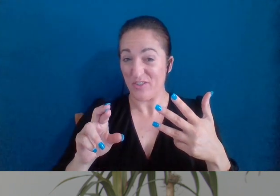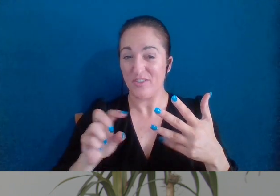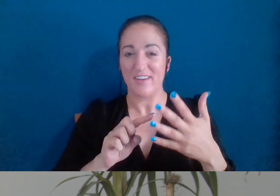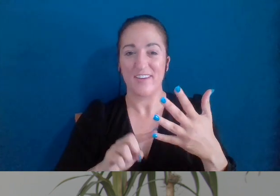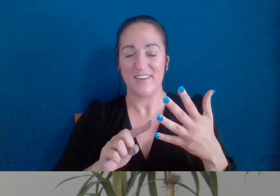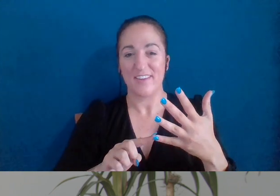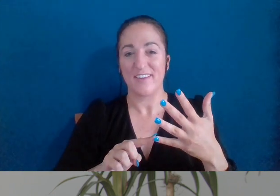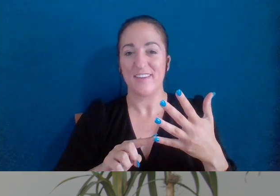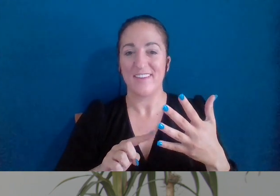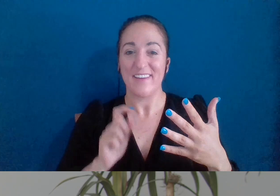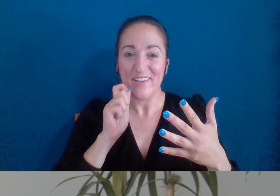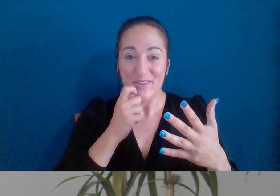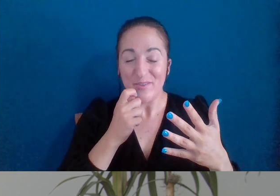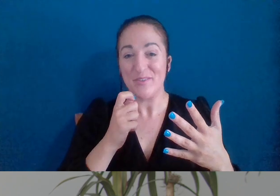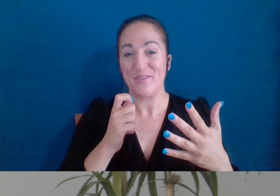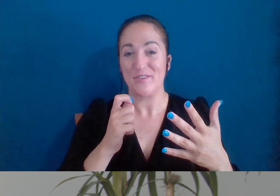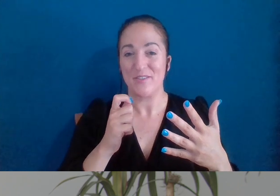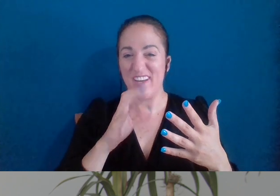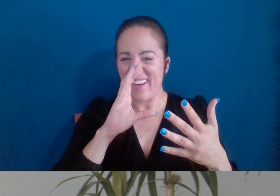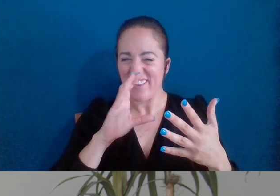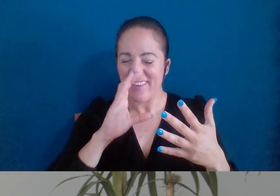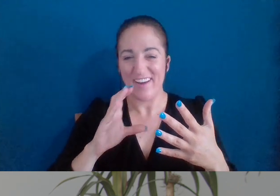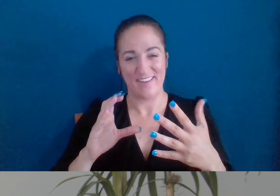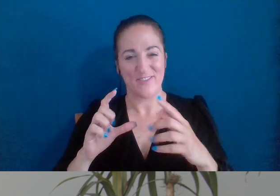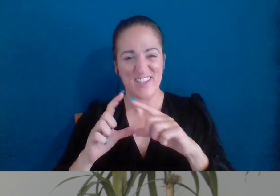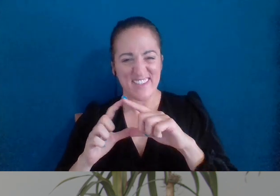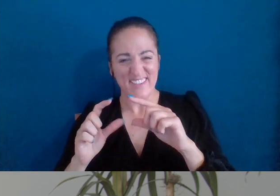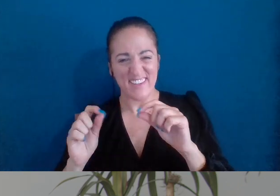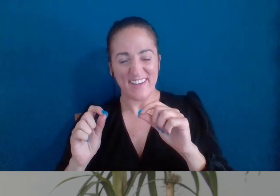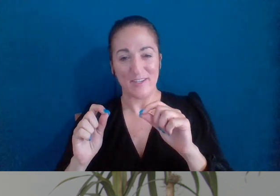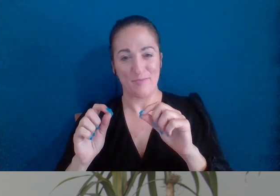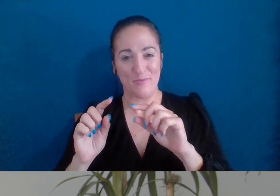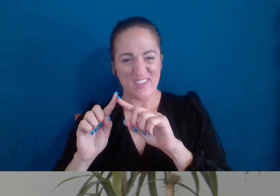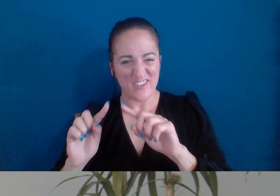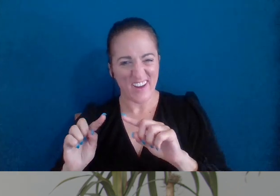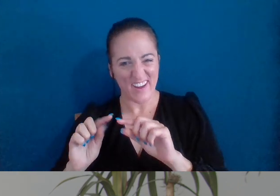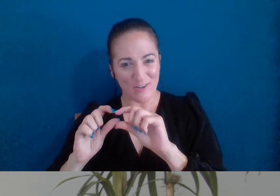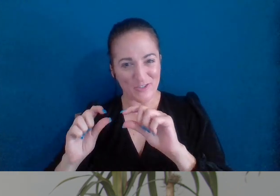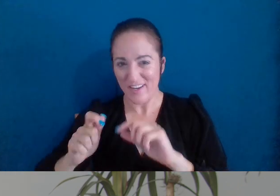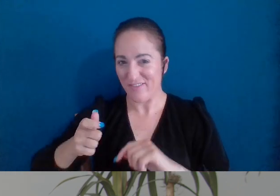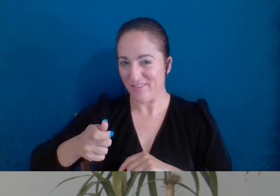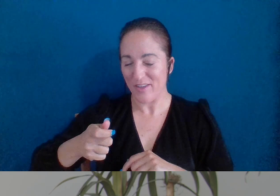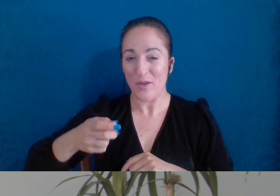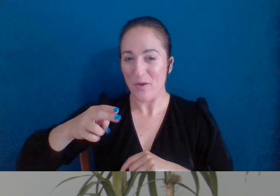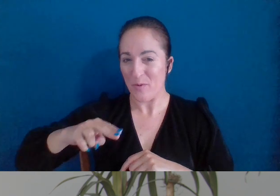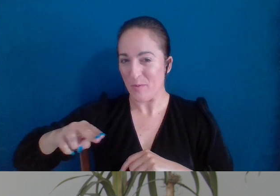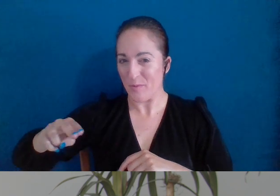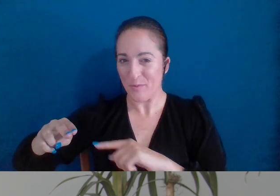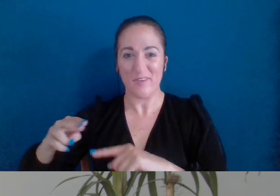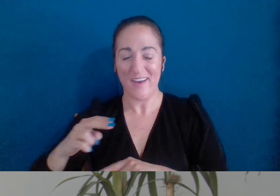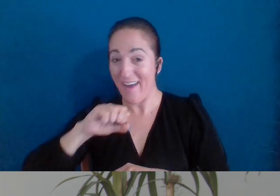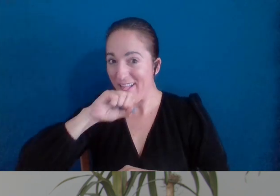triangle shape. I love them. So I'm gonna start by coloring,